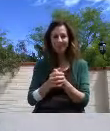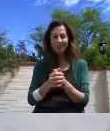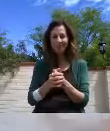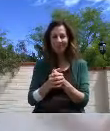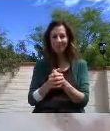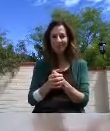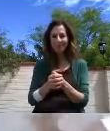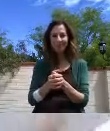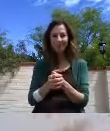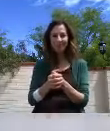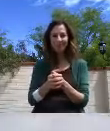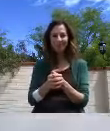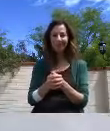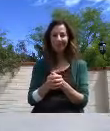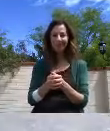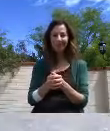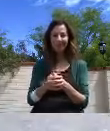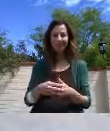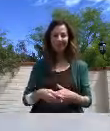here.